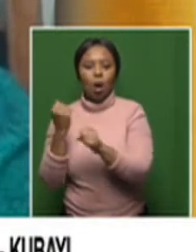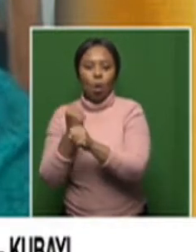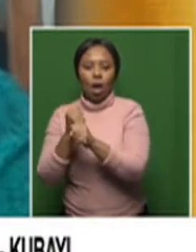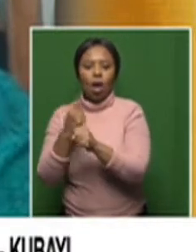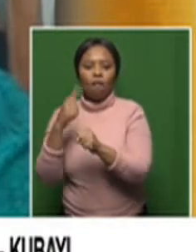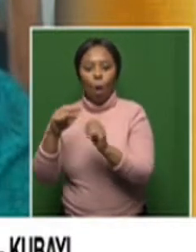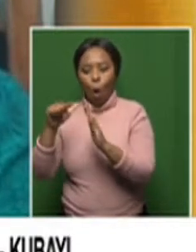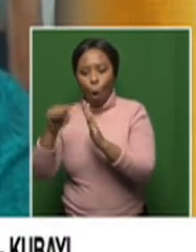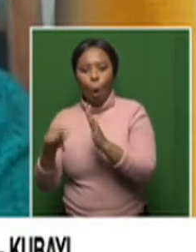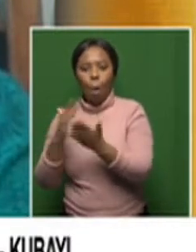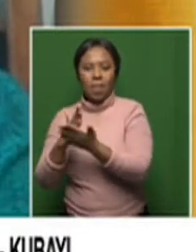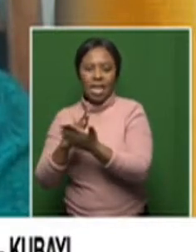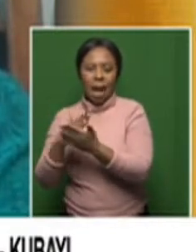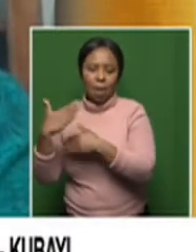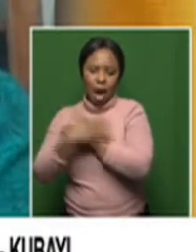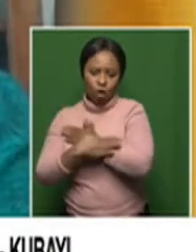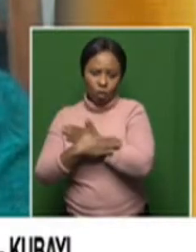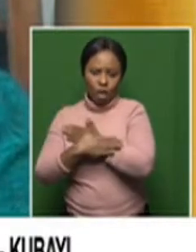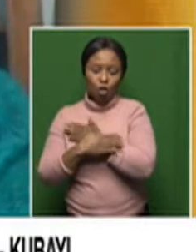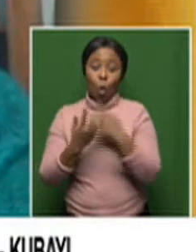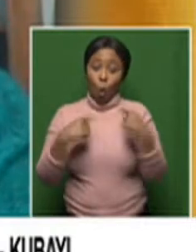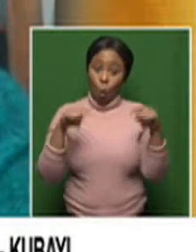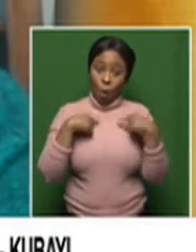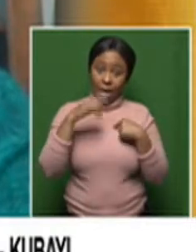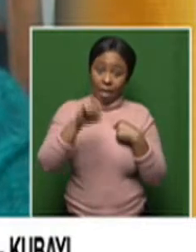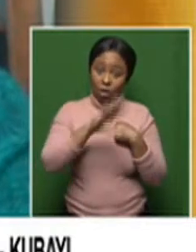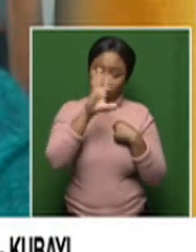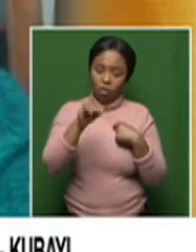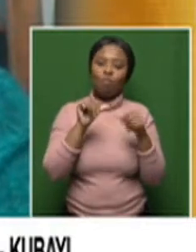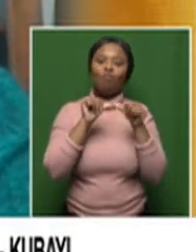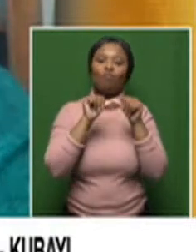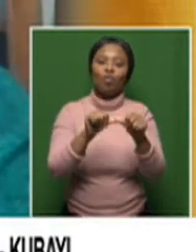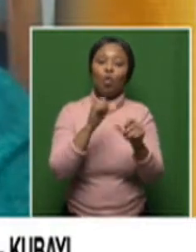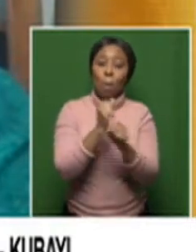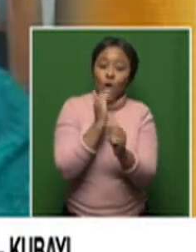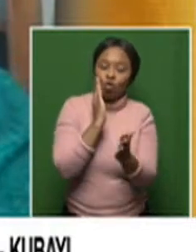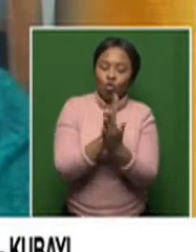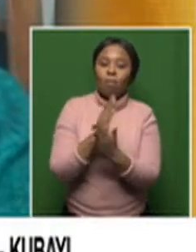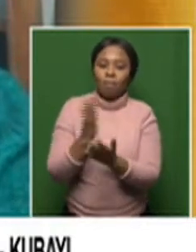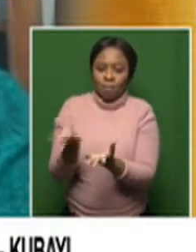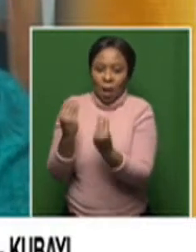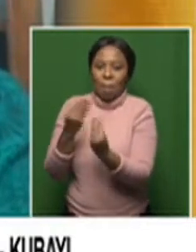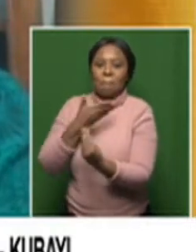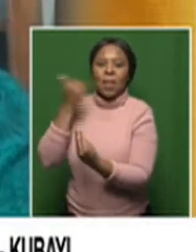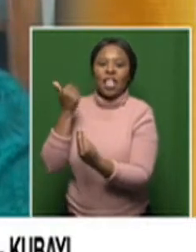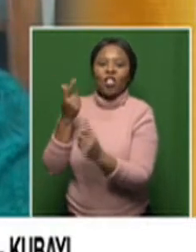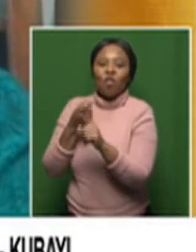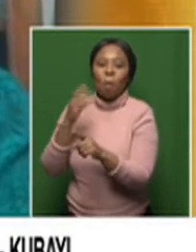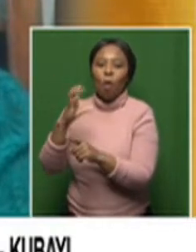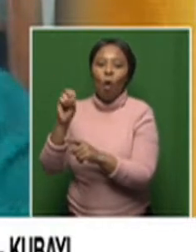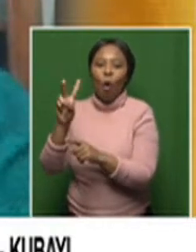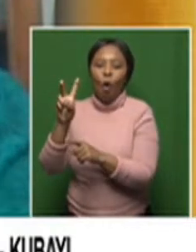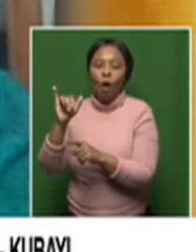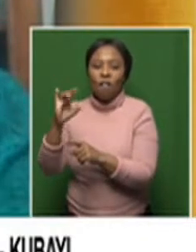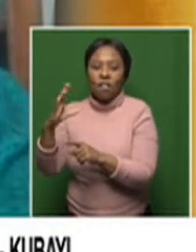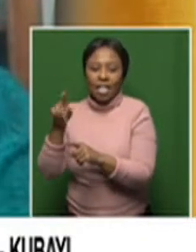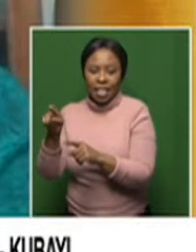countries. For South Africa, we'll continue to ensure that we get the best out of COVAX. However, we have adopted as well